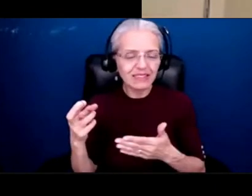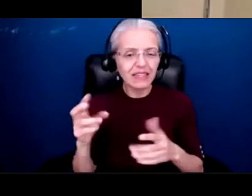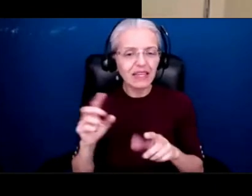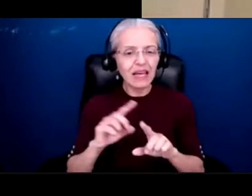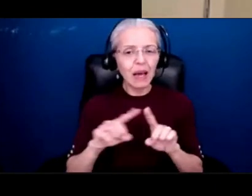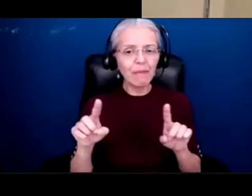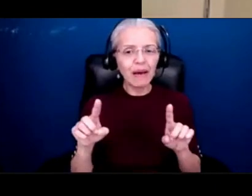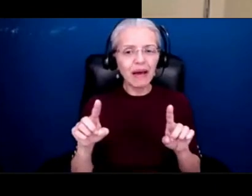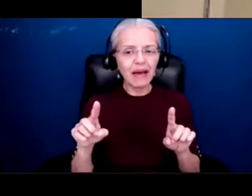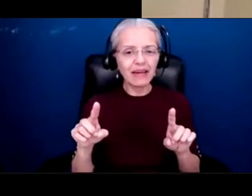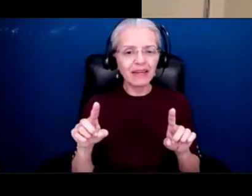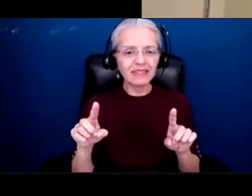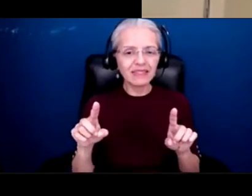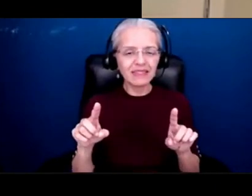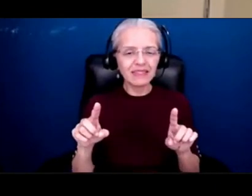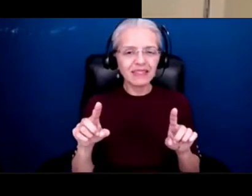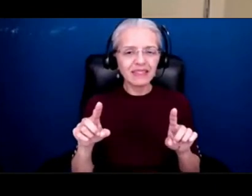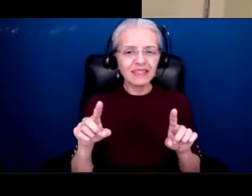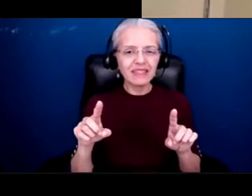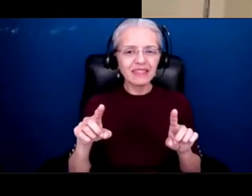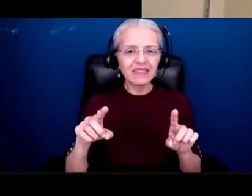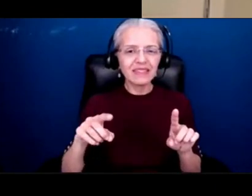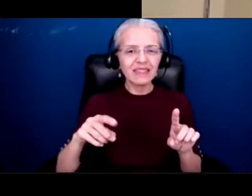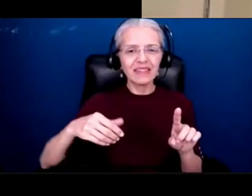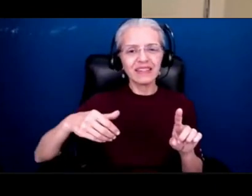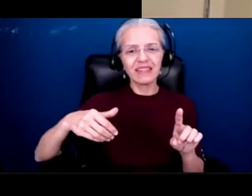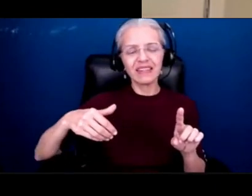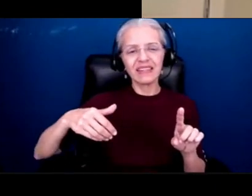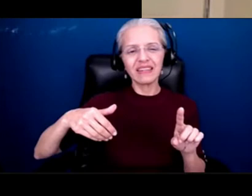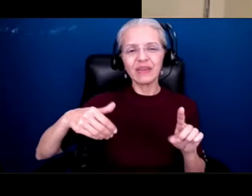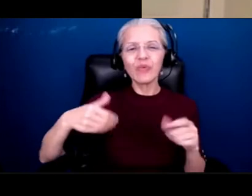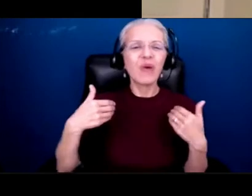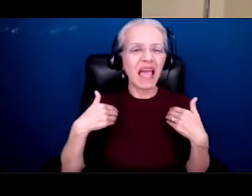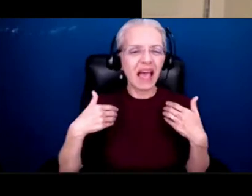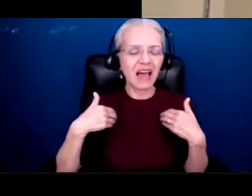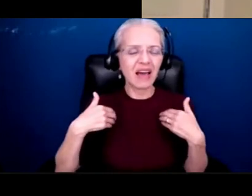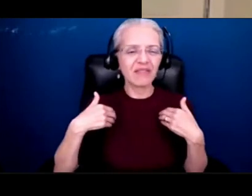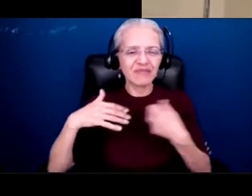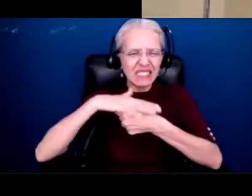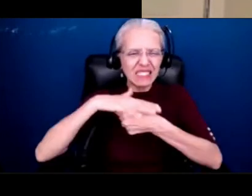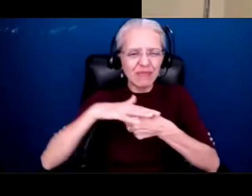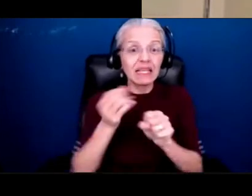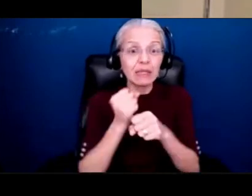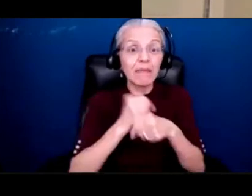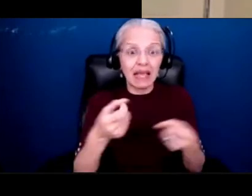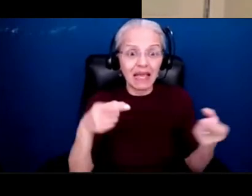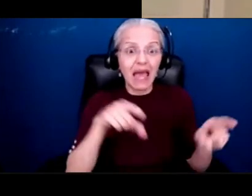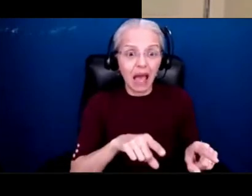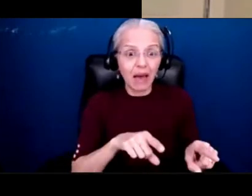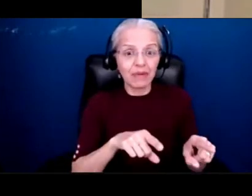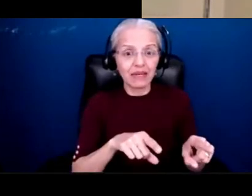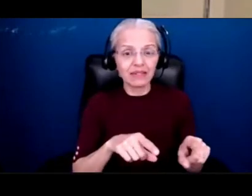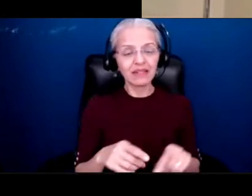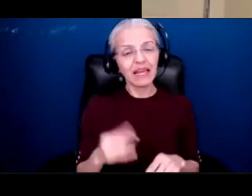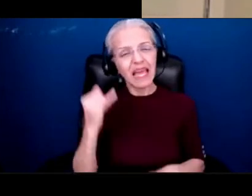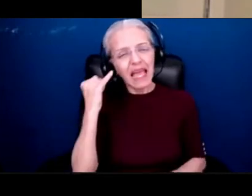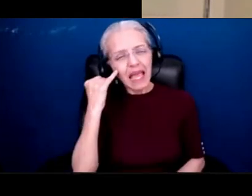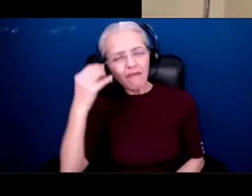isn't the political will to make these things happen. Right, and that's what we think